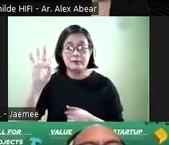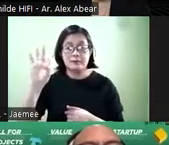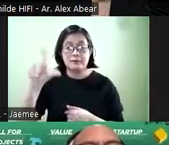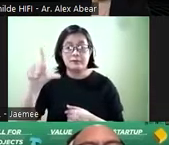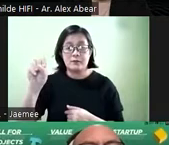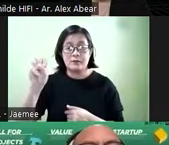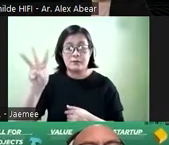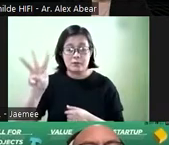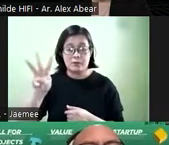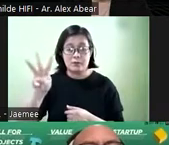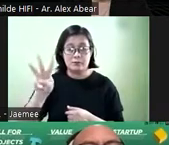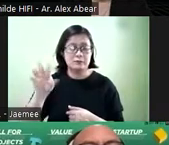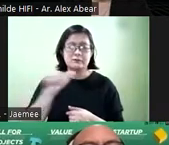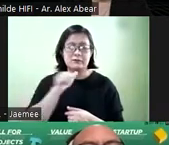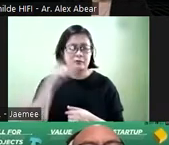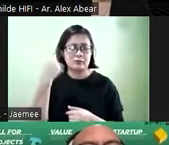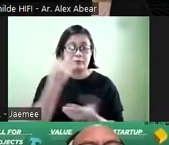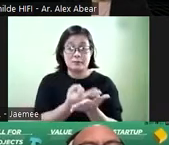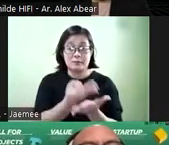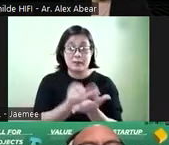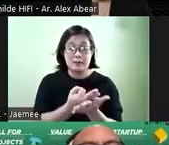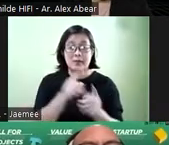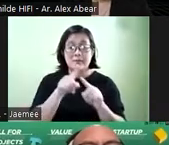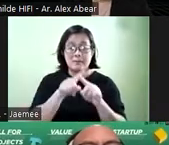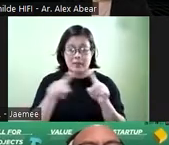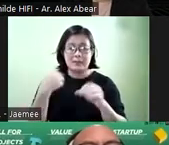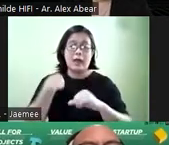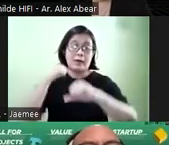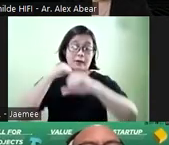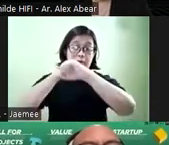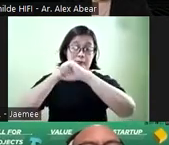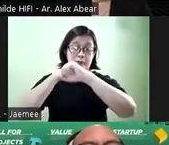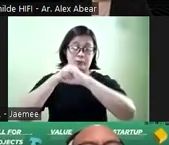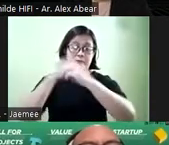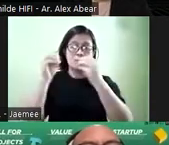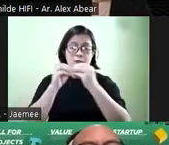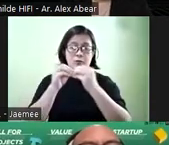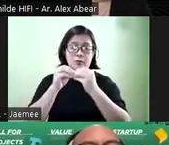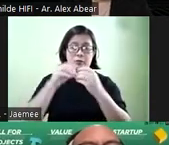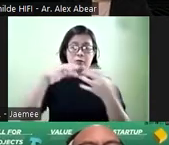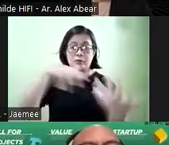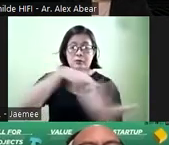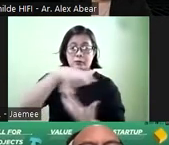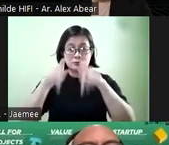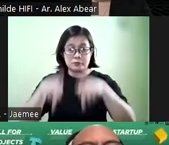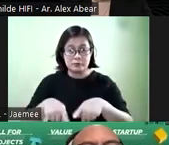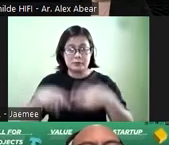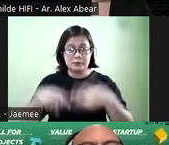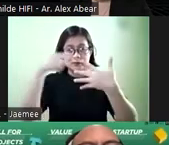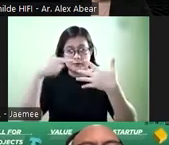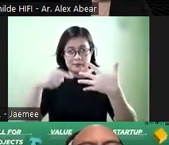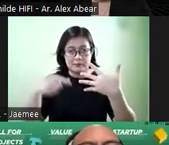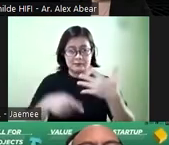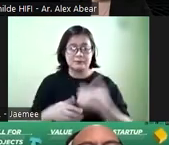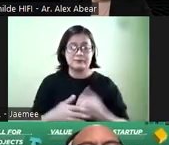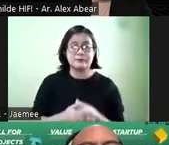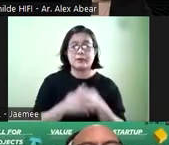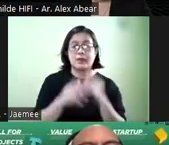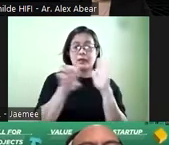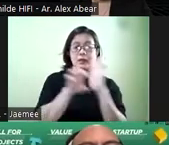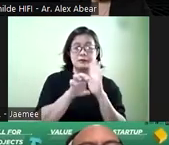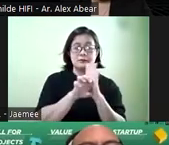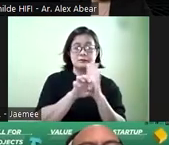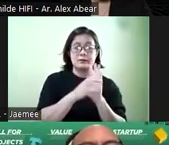also mean deals that promotes collaboration, opportunities, etc. So for example, this is